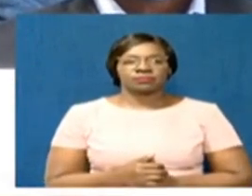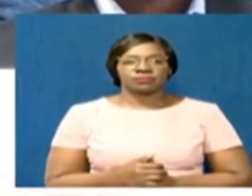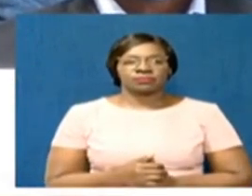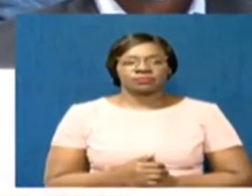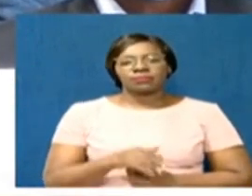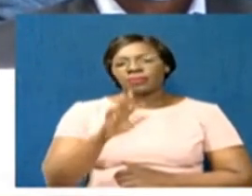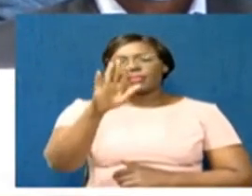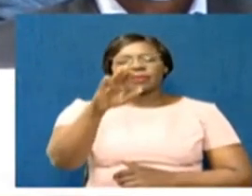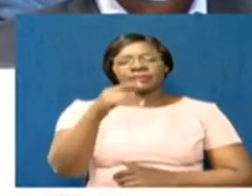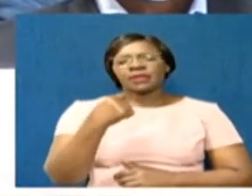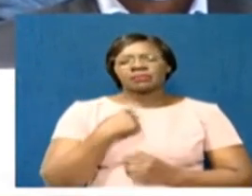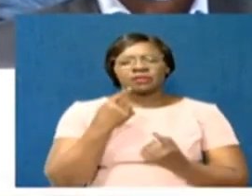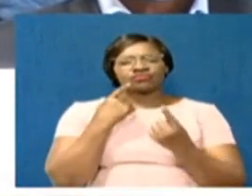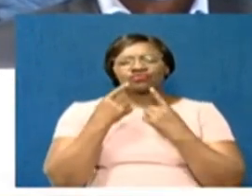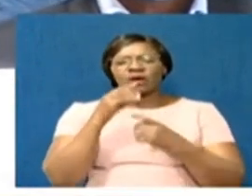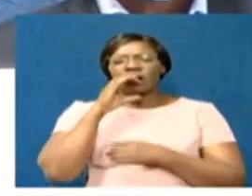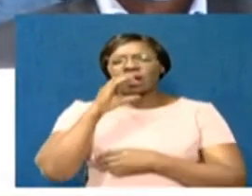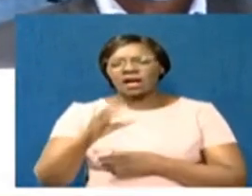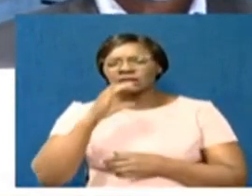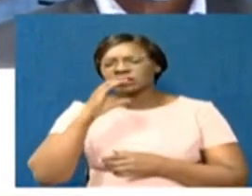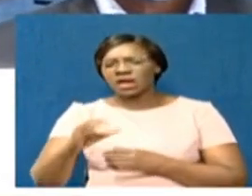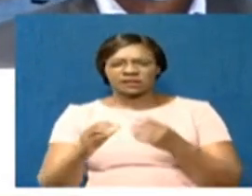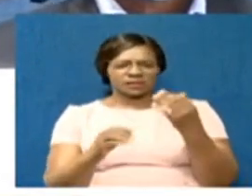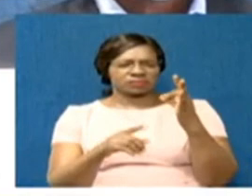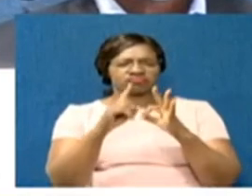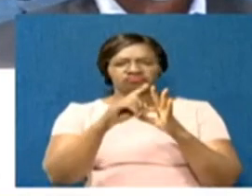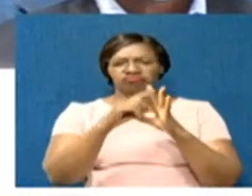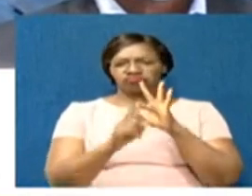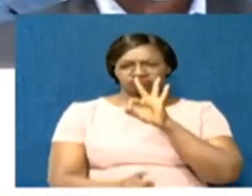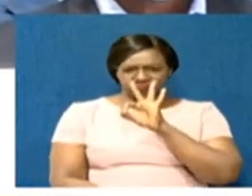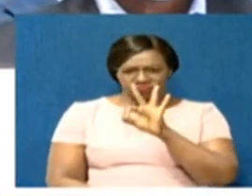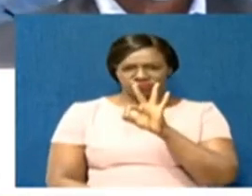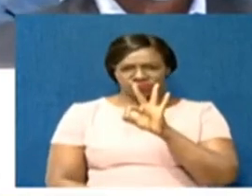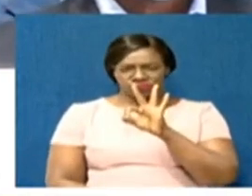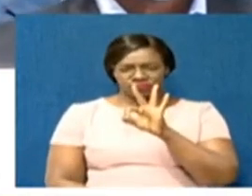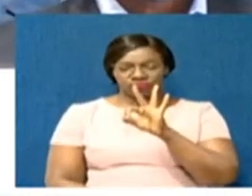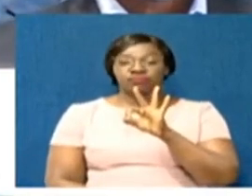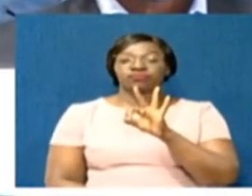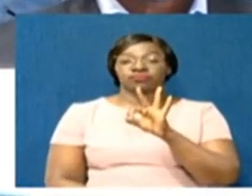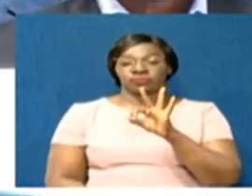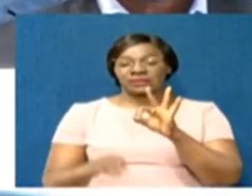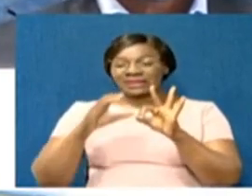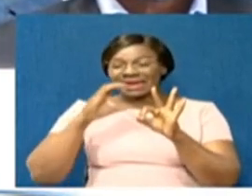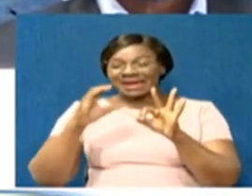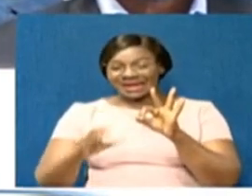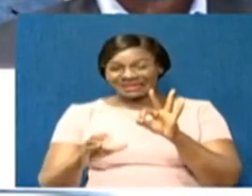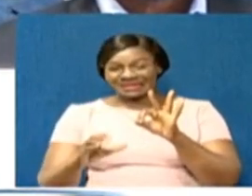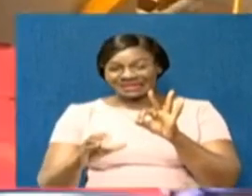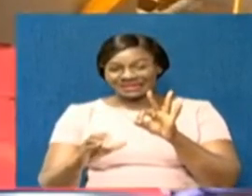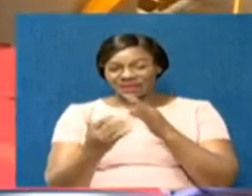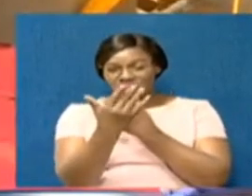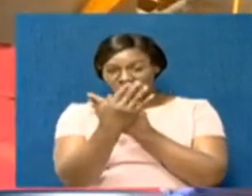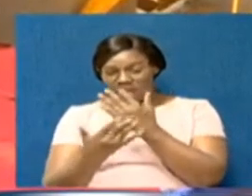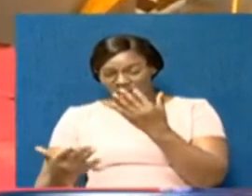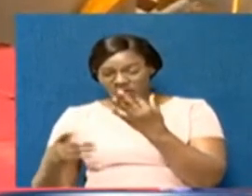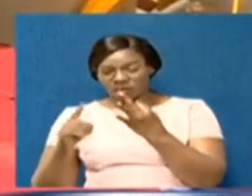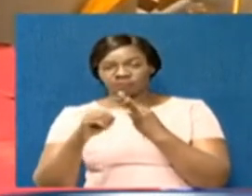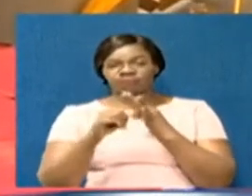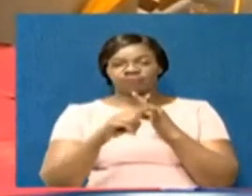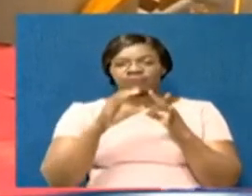I've talked about three curses from heaven. God, our creator, the curse of bloodshed, the curse